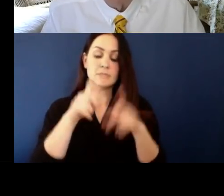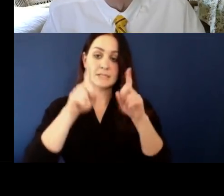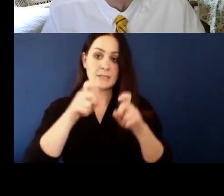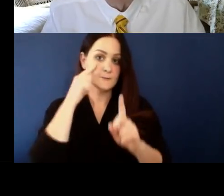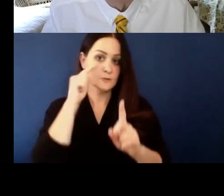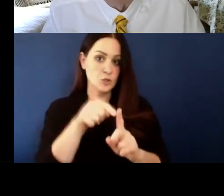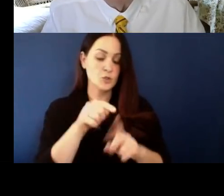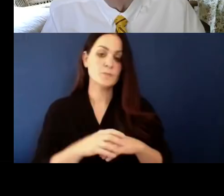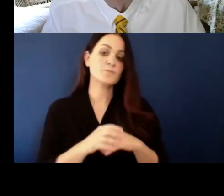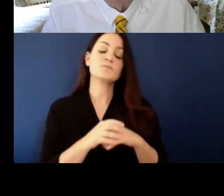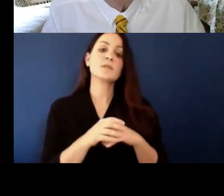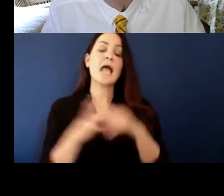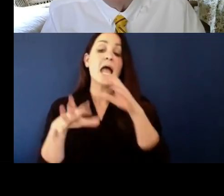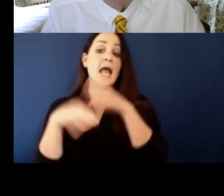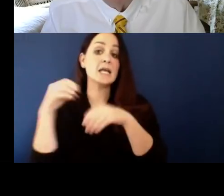External group